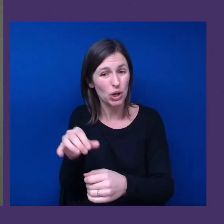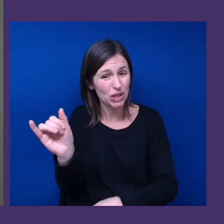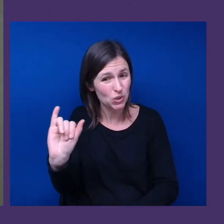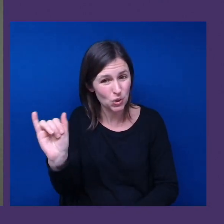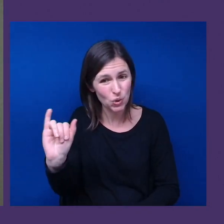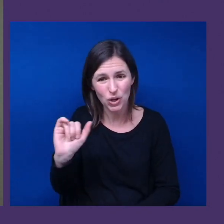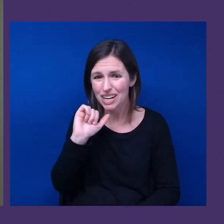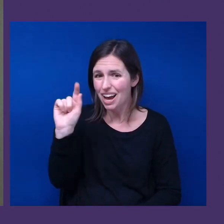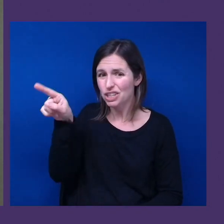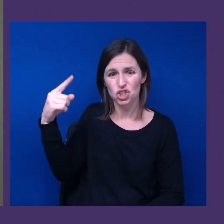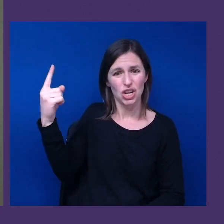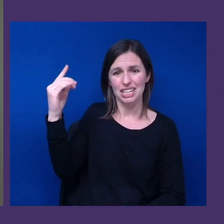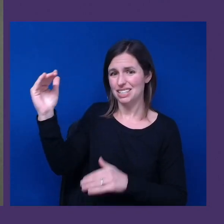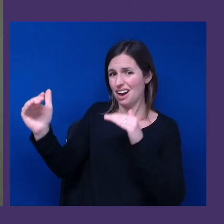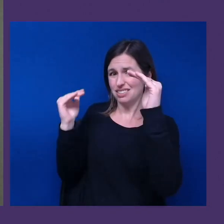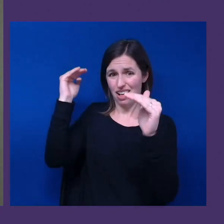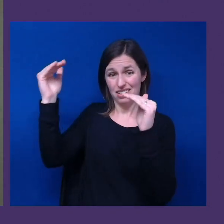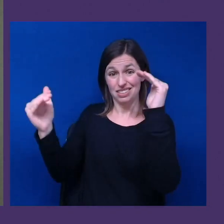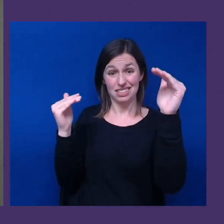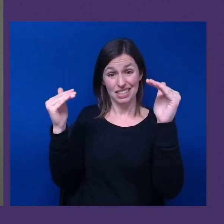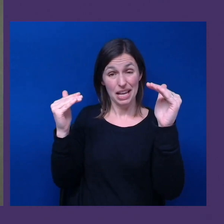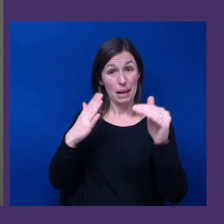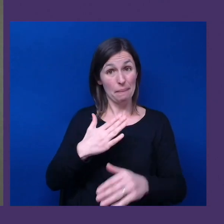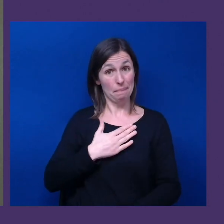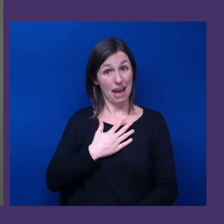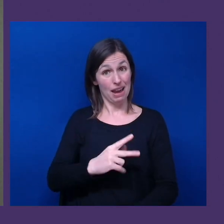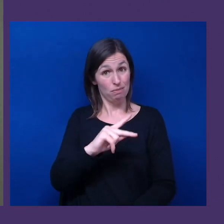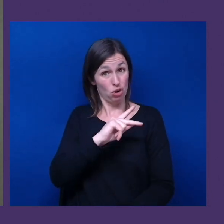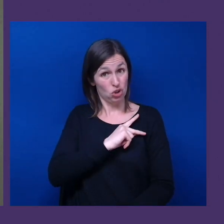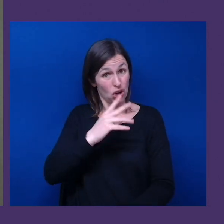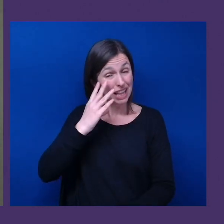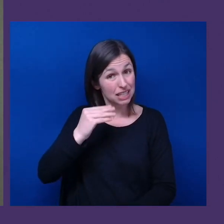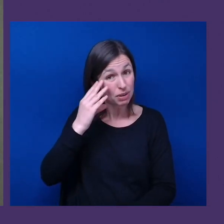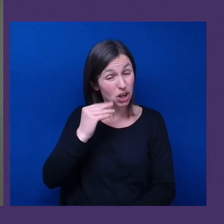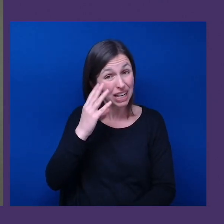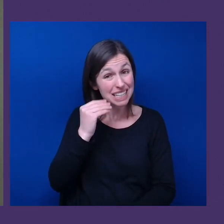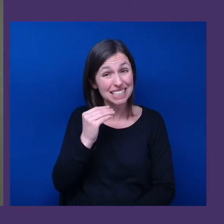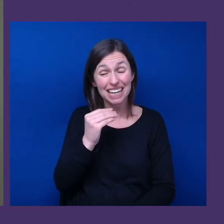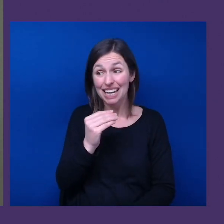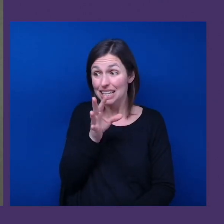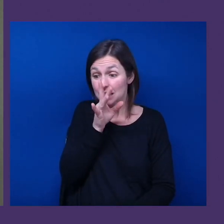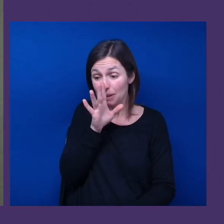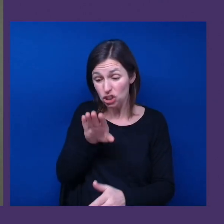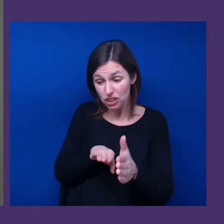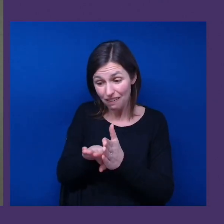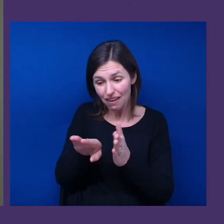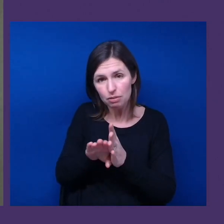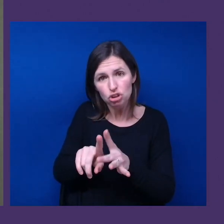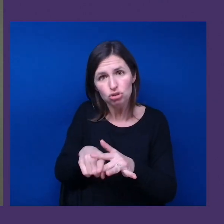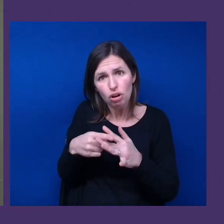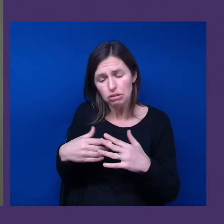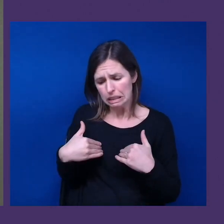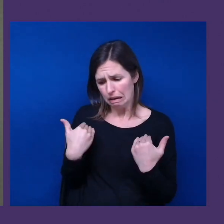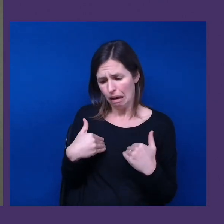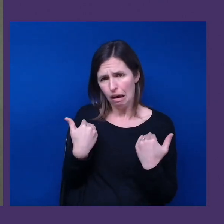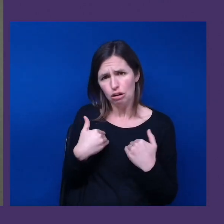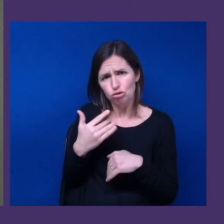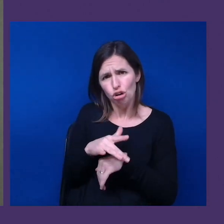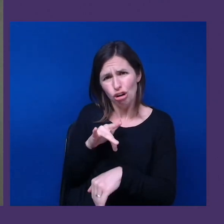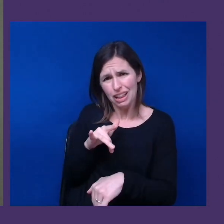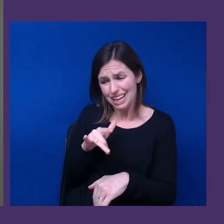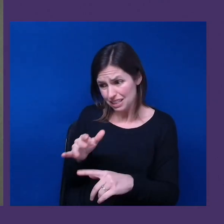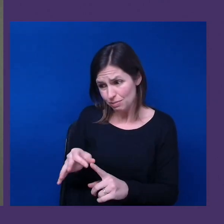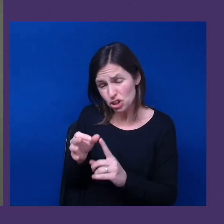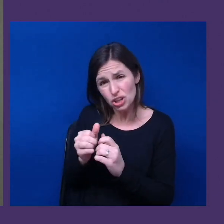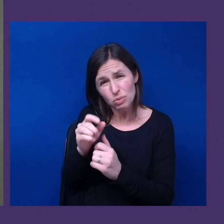adults. Based on my personal experience, speech development starts at an early age, especially with Down syndrome.